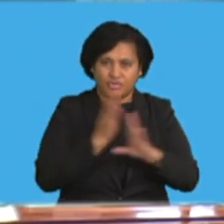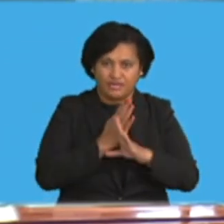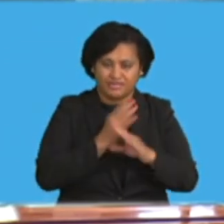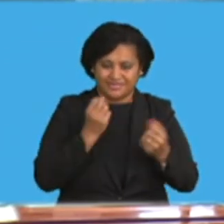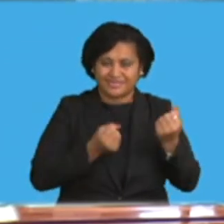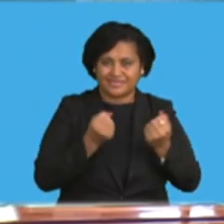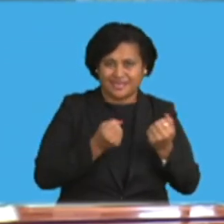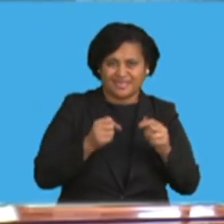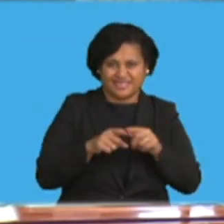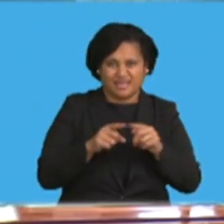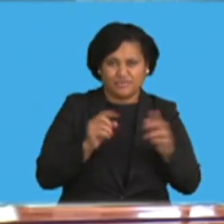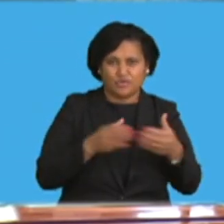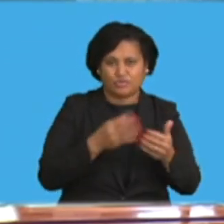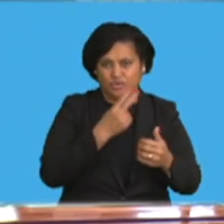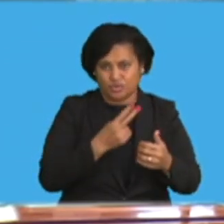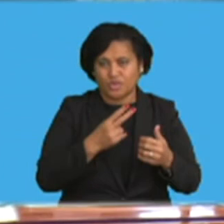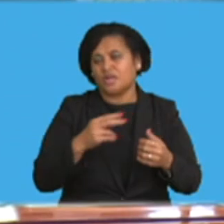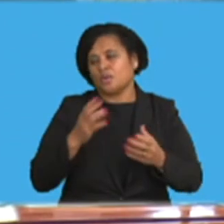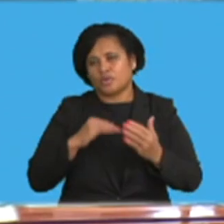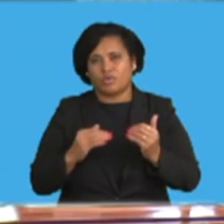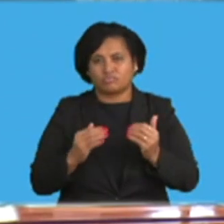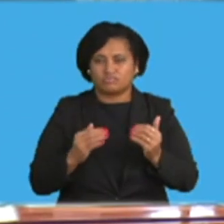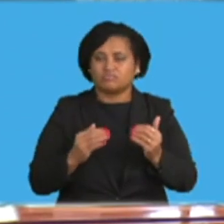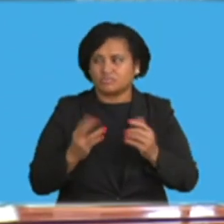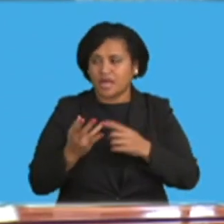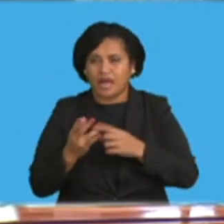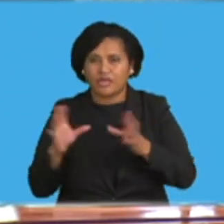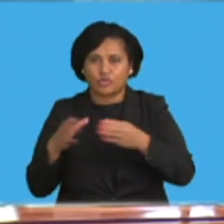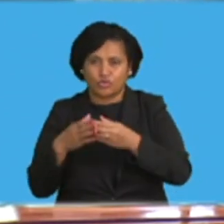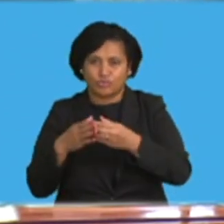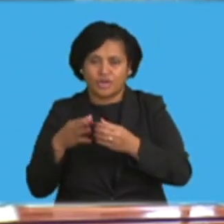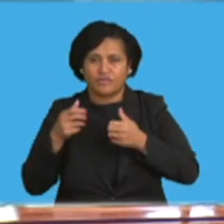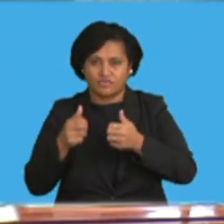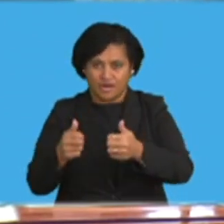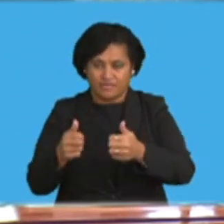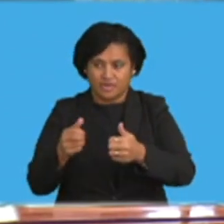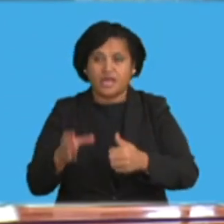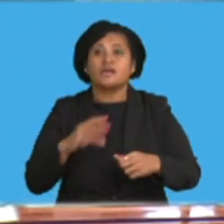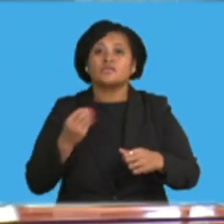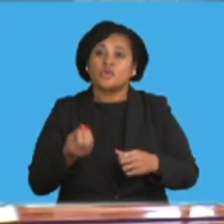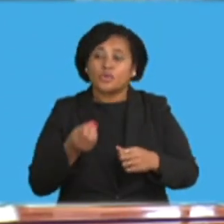constabulary for these purposes. Madam Speaker, ample time for preparation